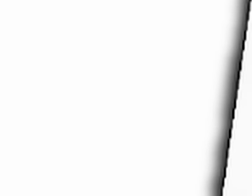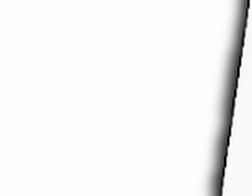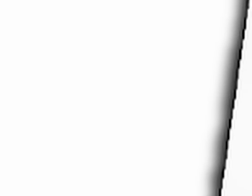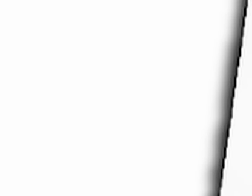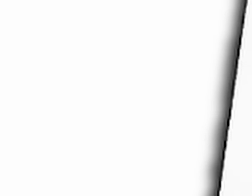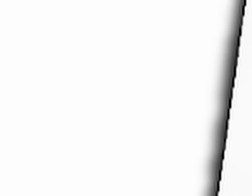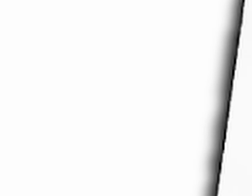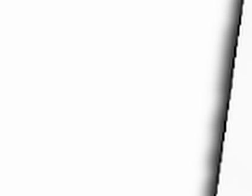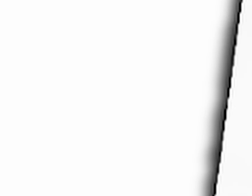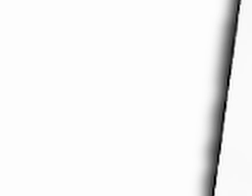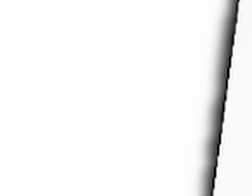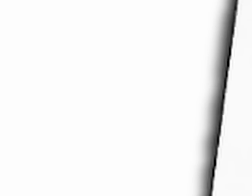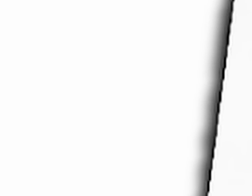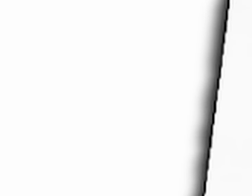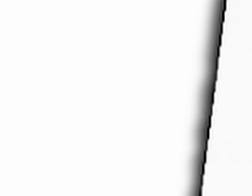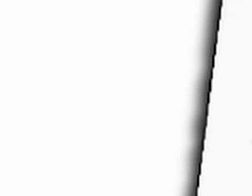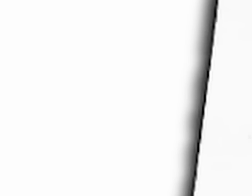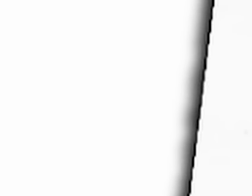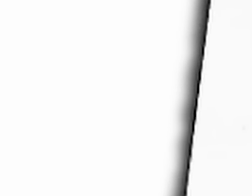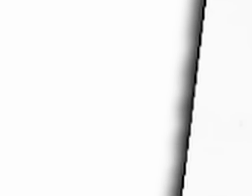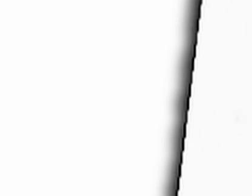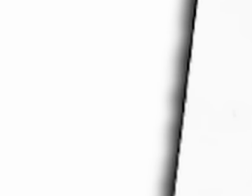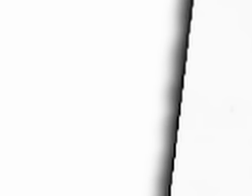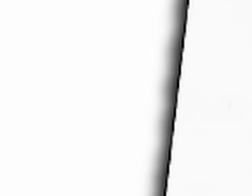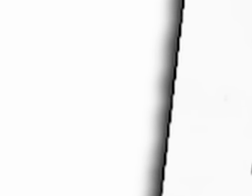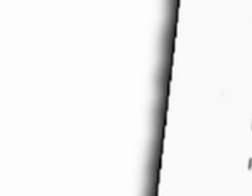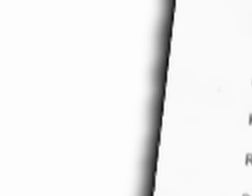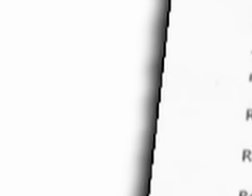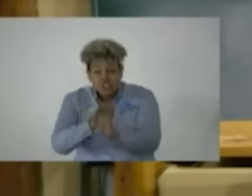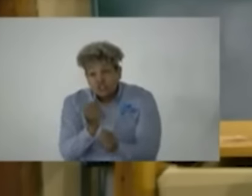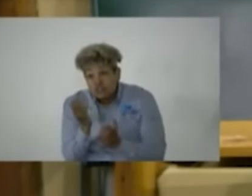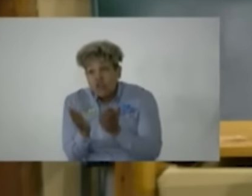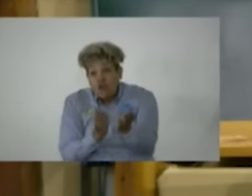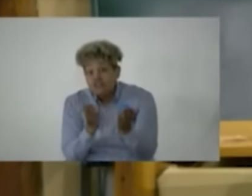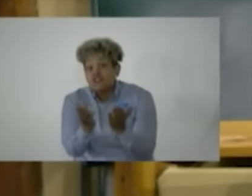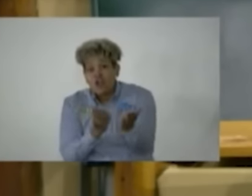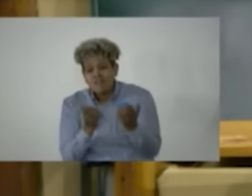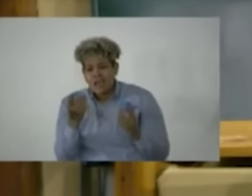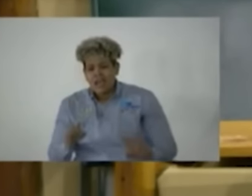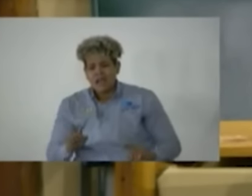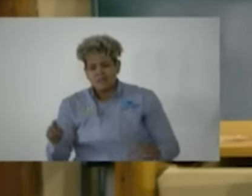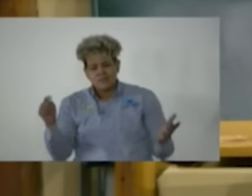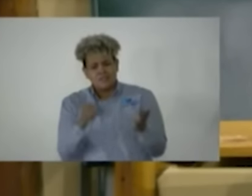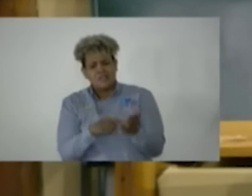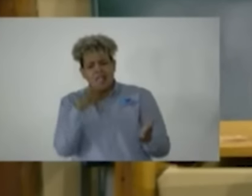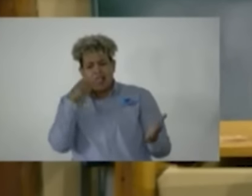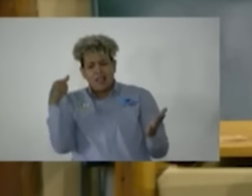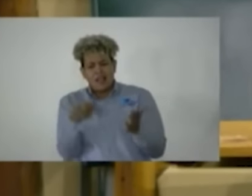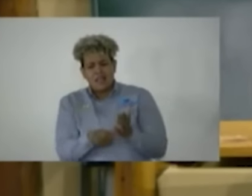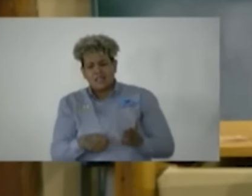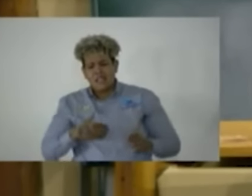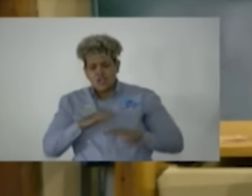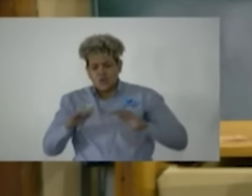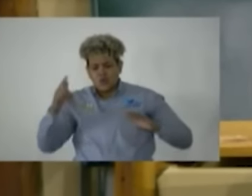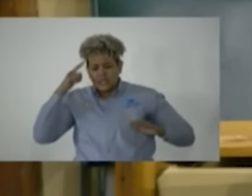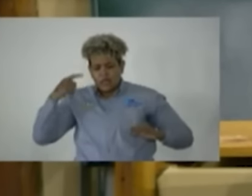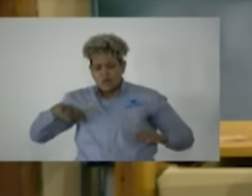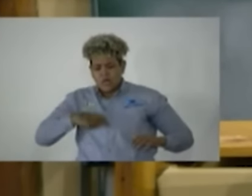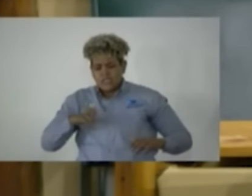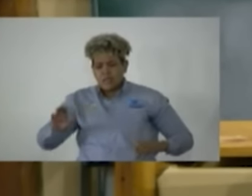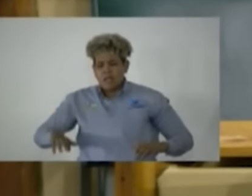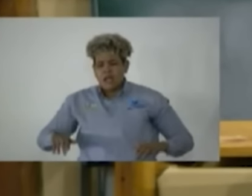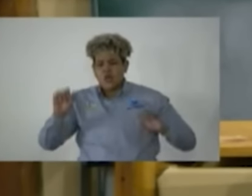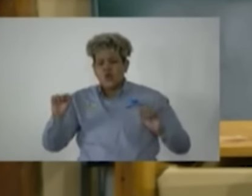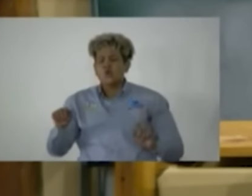matter, the opposition wanted it to be withdrawn immediately. The tone of it, Madam Speaker, I don't think we as a Parliament